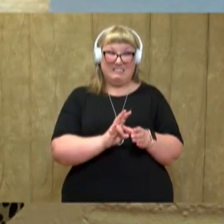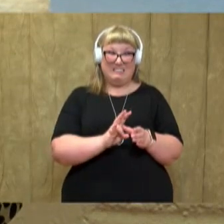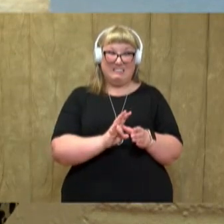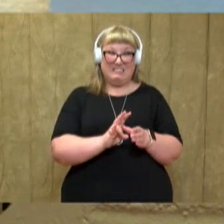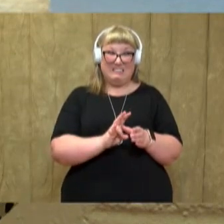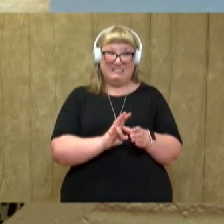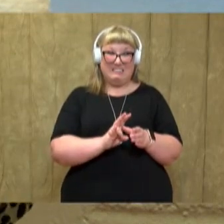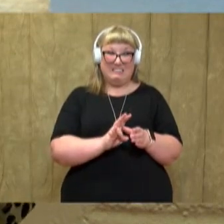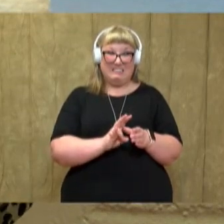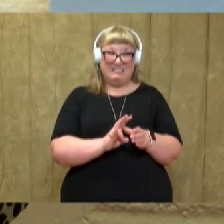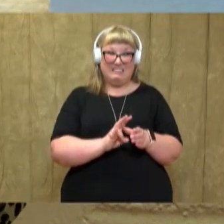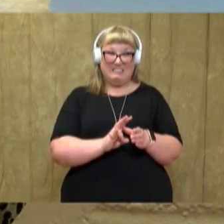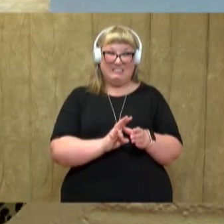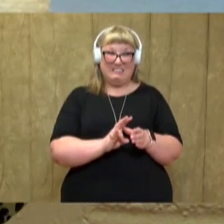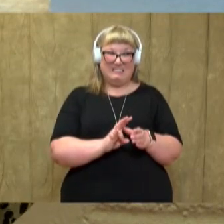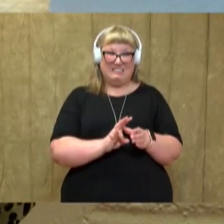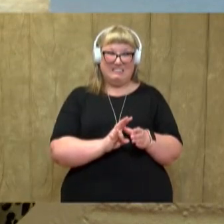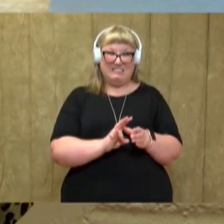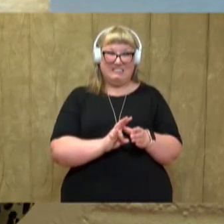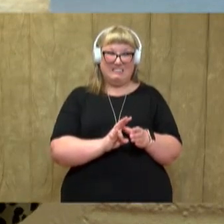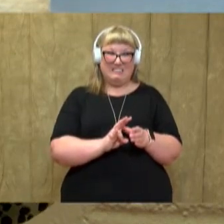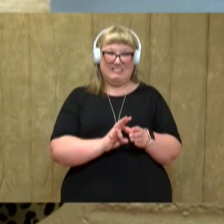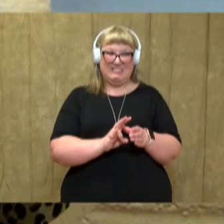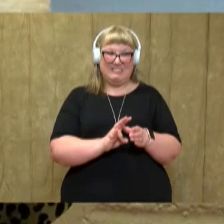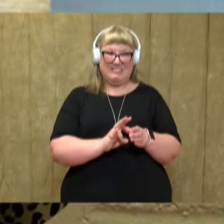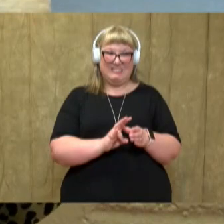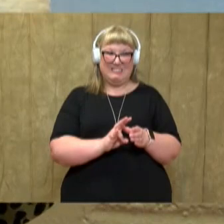7. I don't think it's going to work this time.